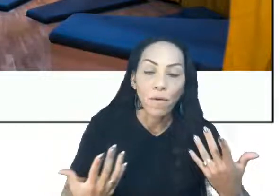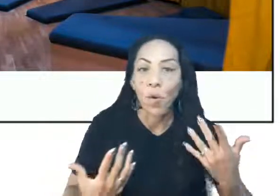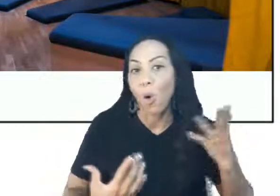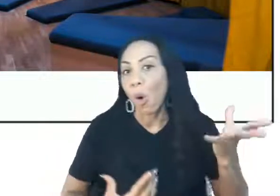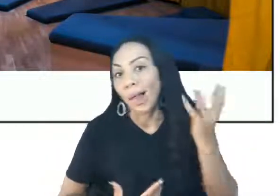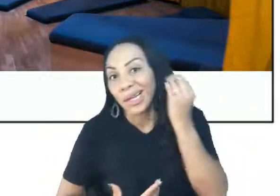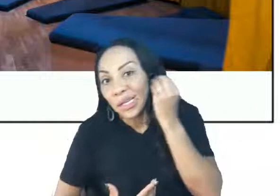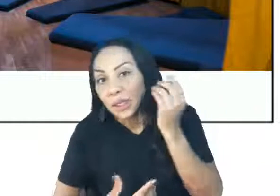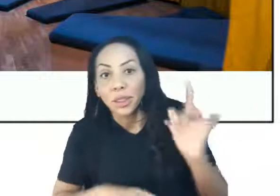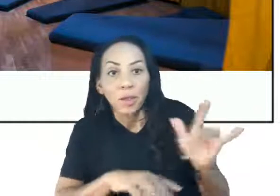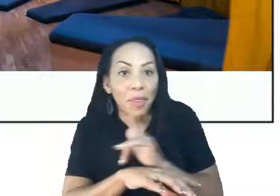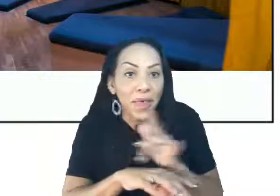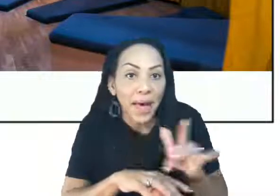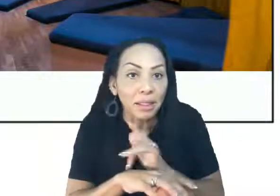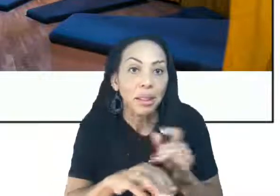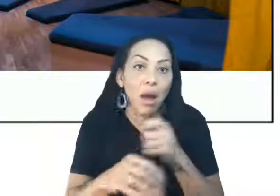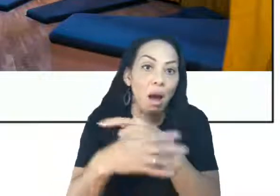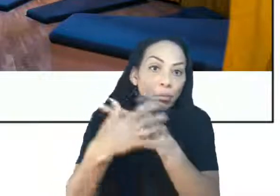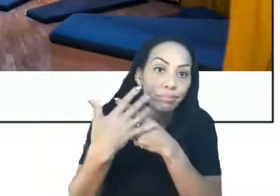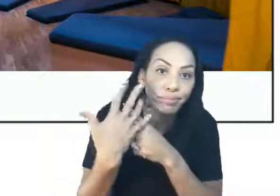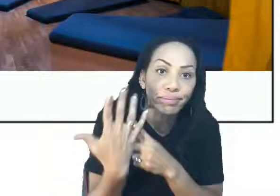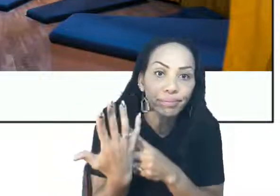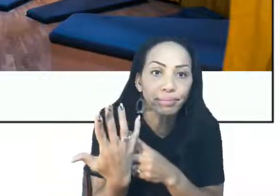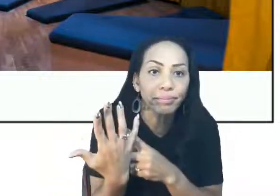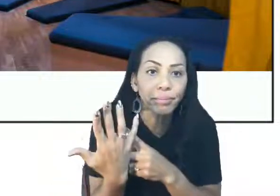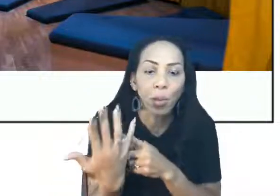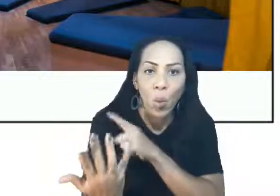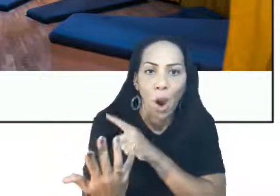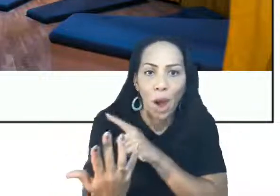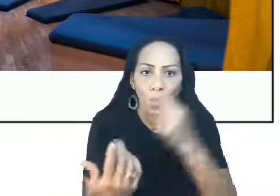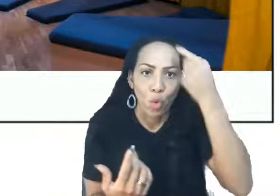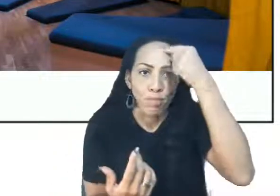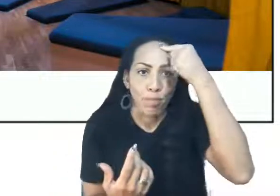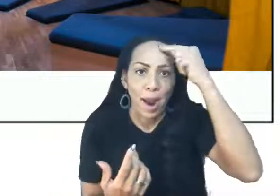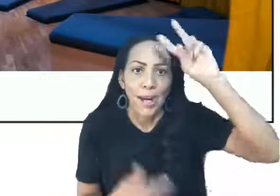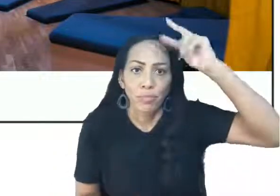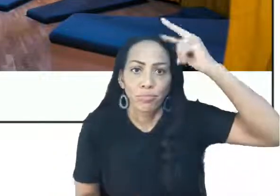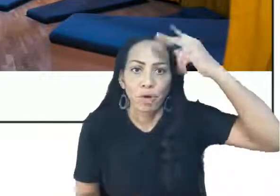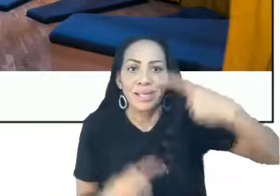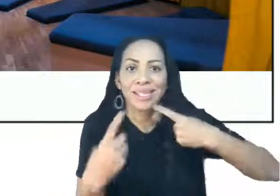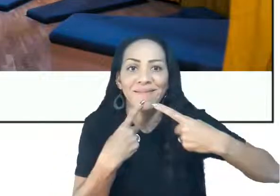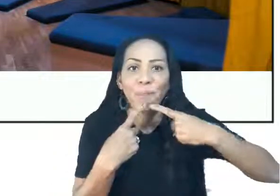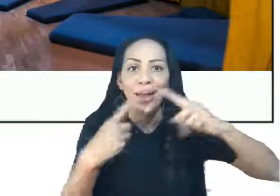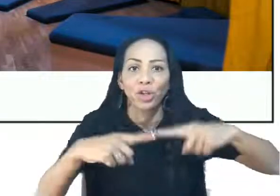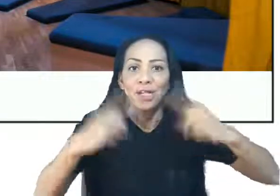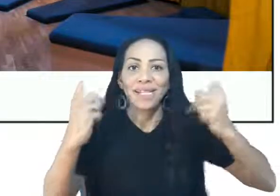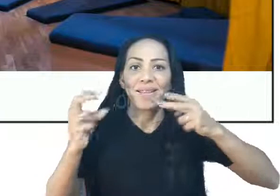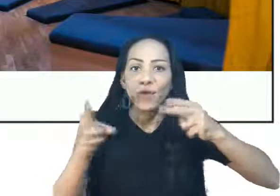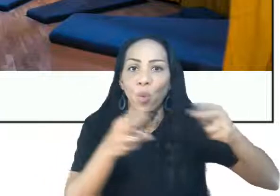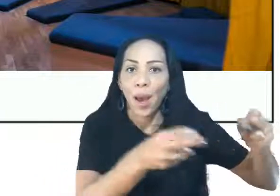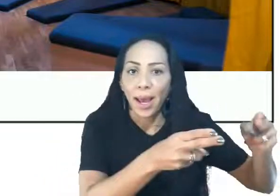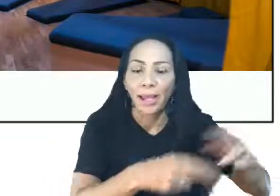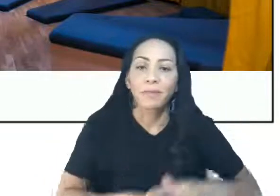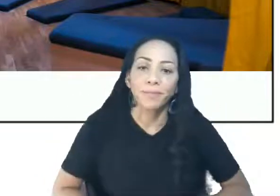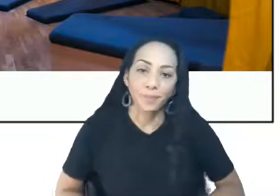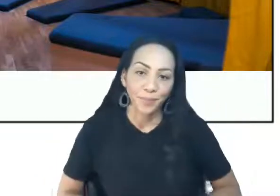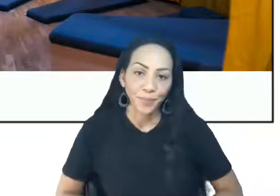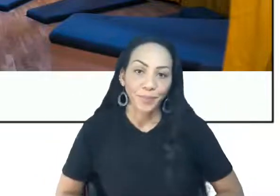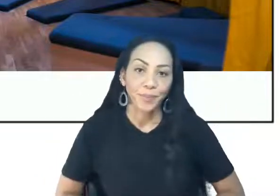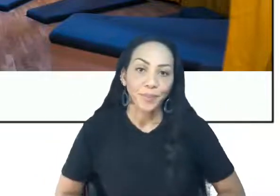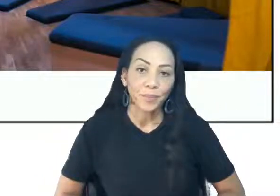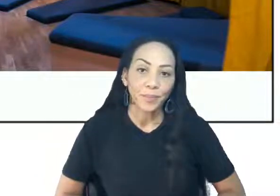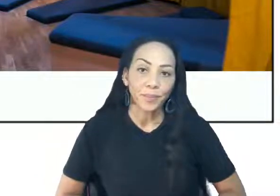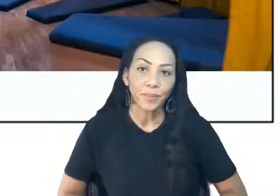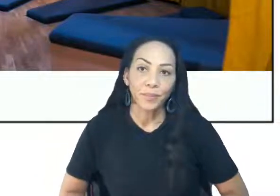What am I going to talk about next? Oh, yeah. I mean, when I was thinking about this talk, I wanted to go as far as saying